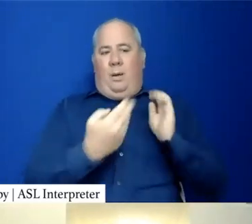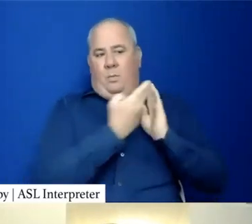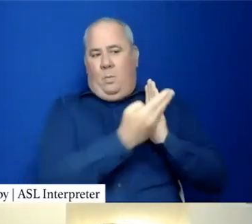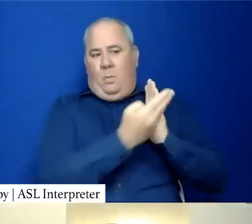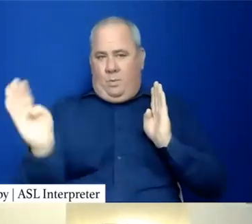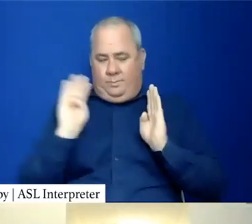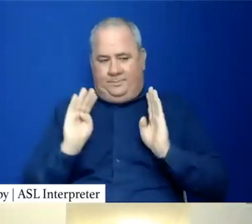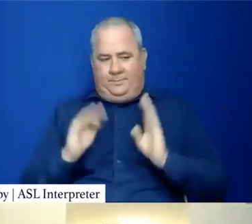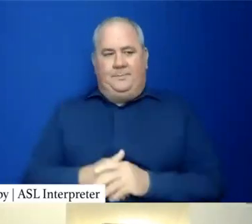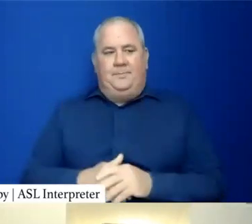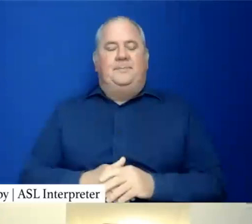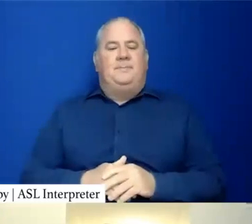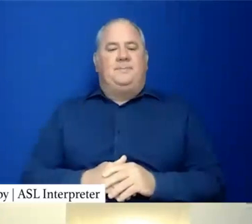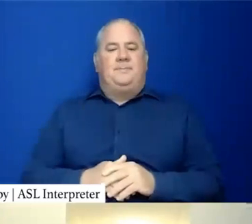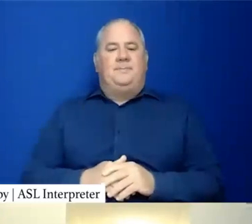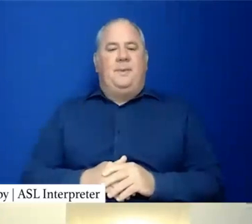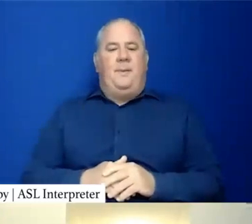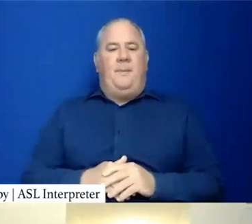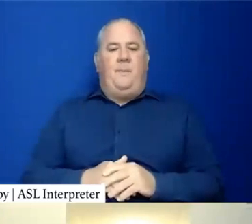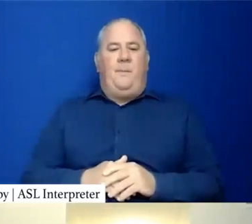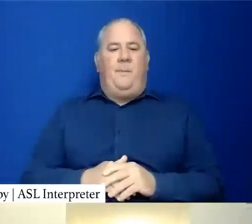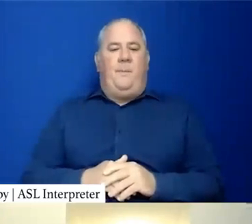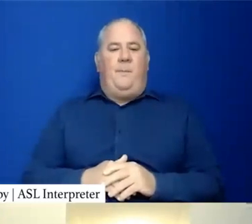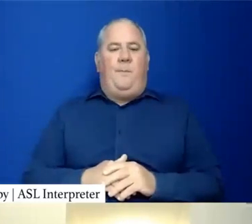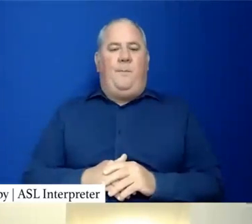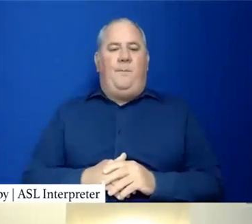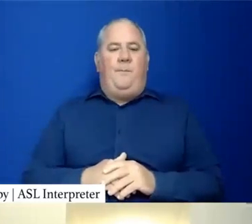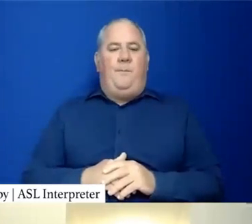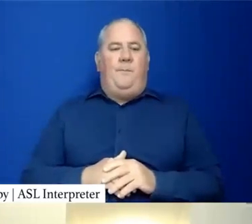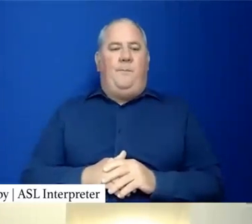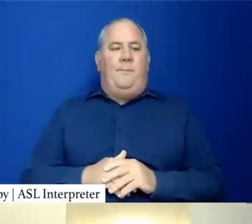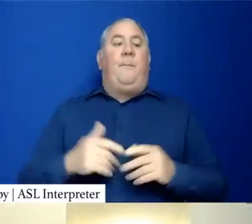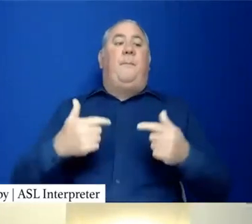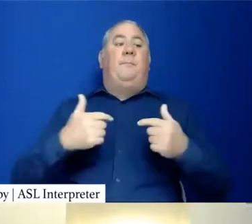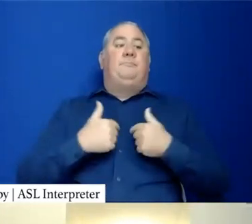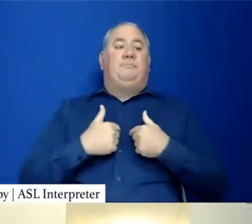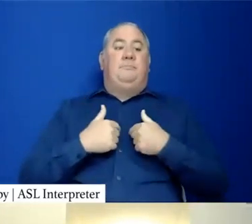For me, bridging disability and public health mean that